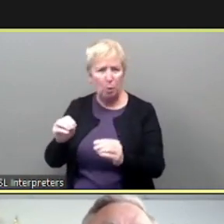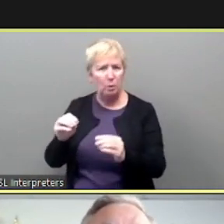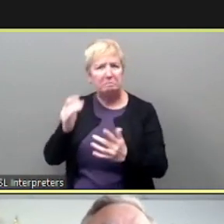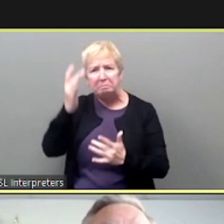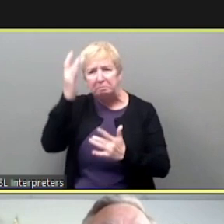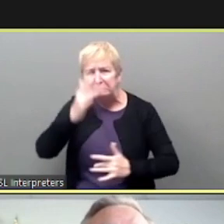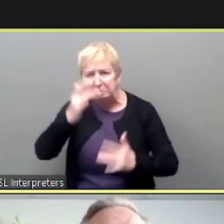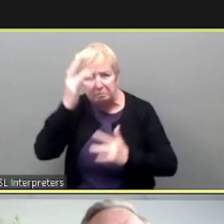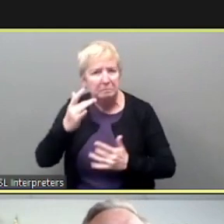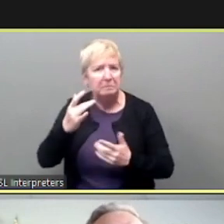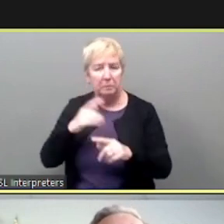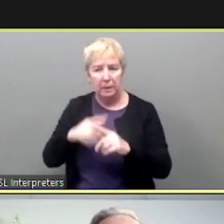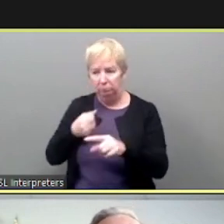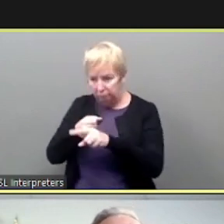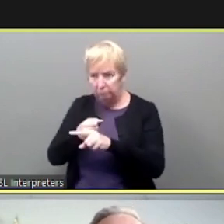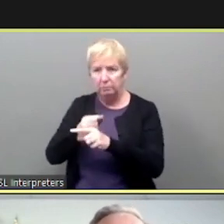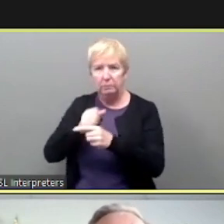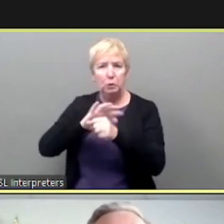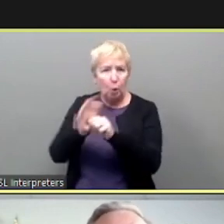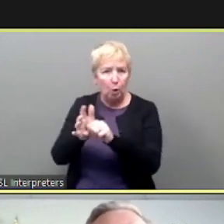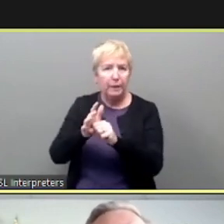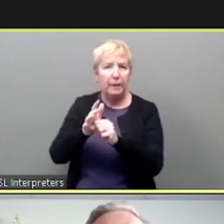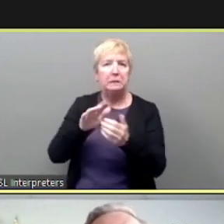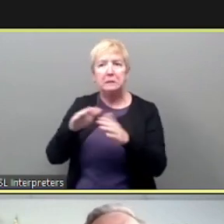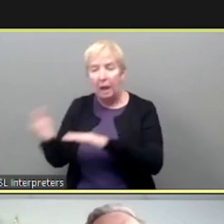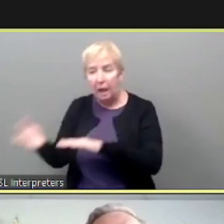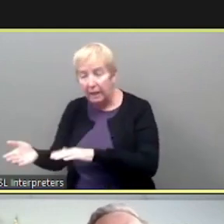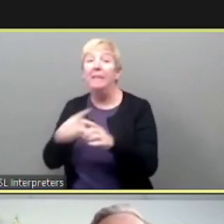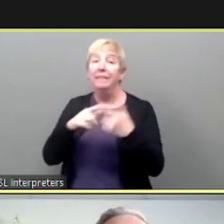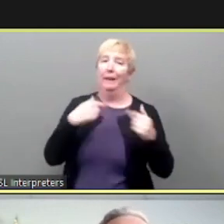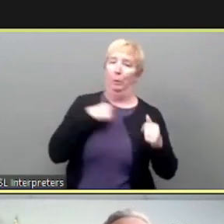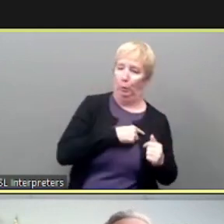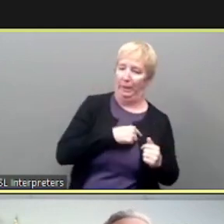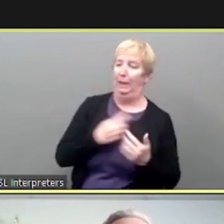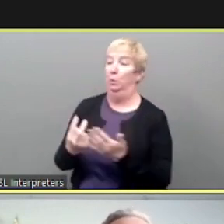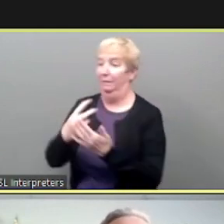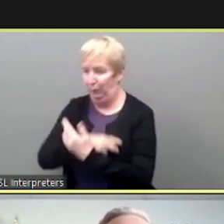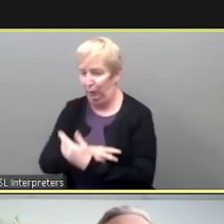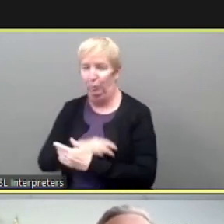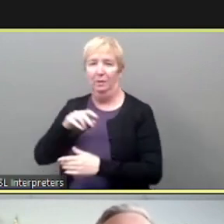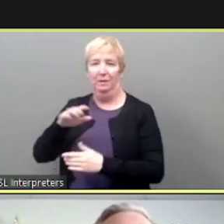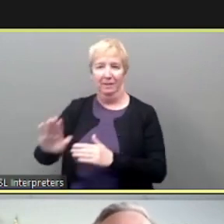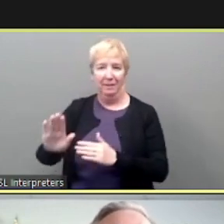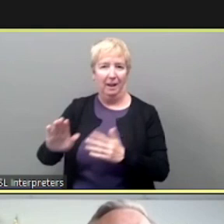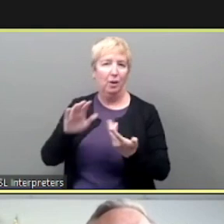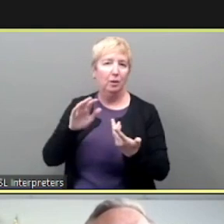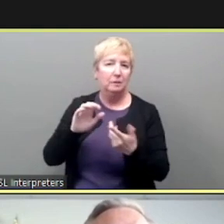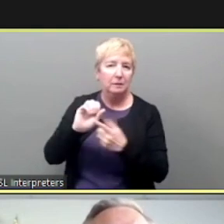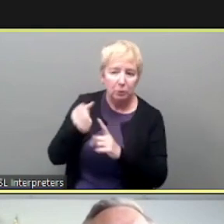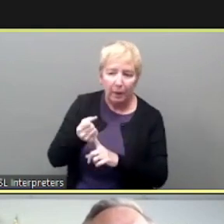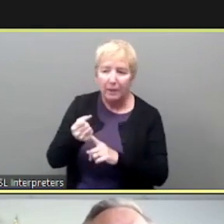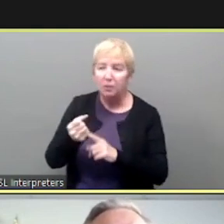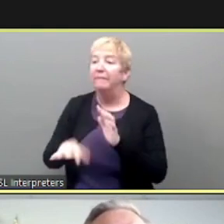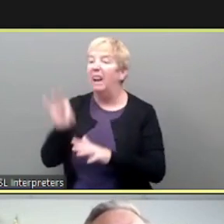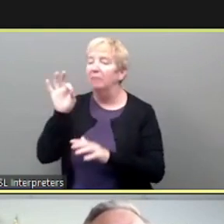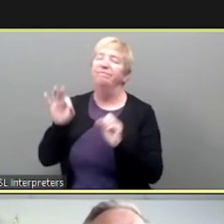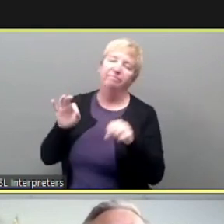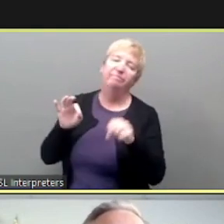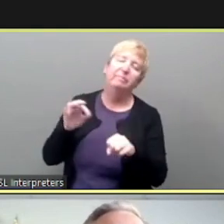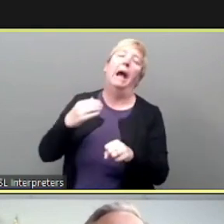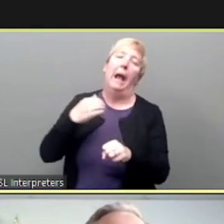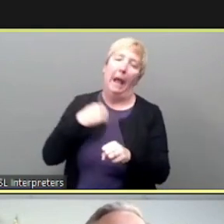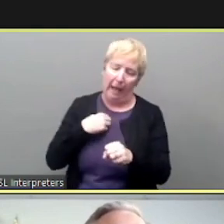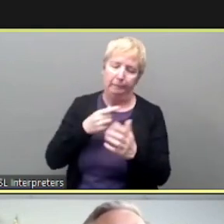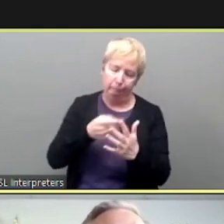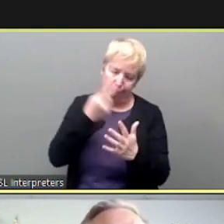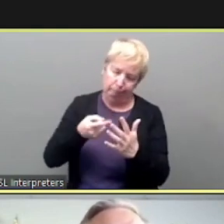medical records, and the child did have some serious underlying condition that probably, in all likelihood, made them at